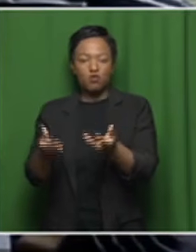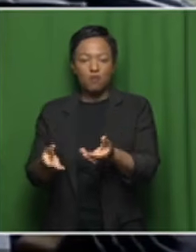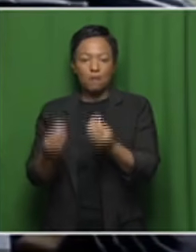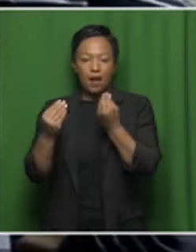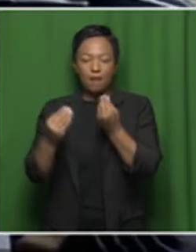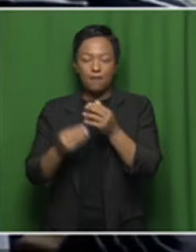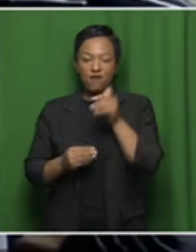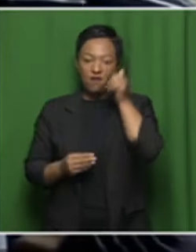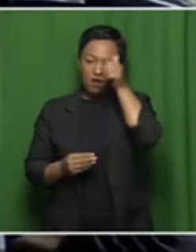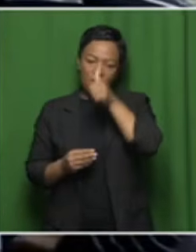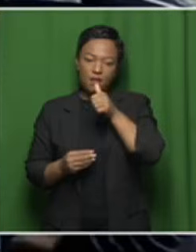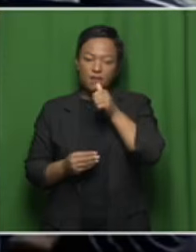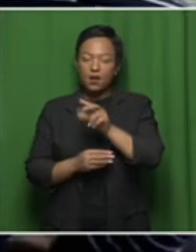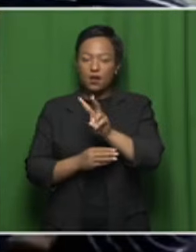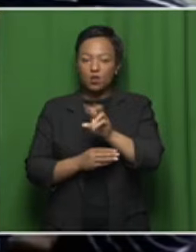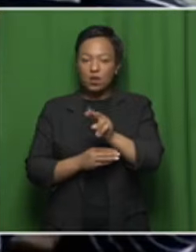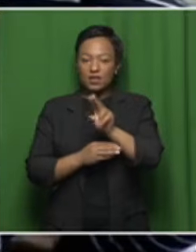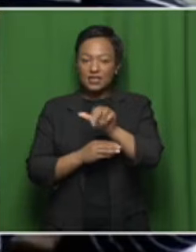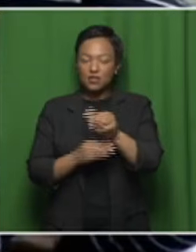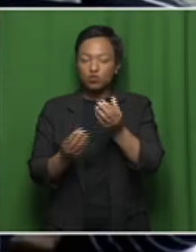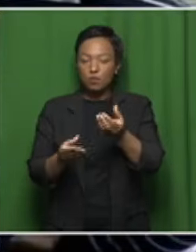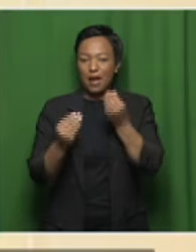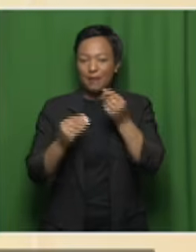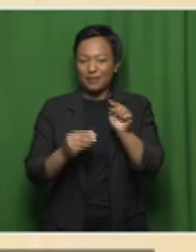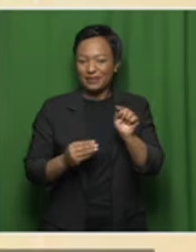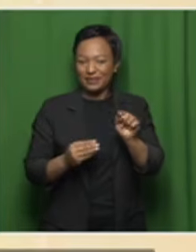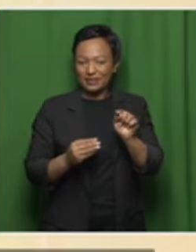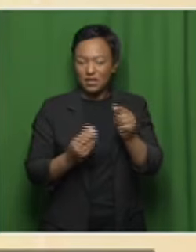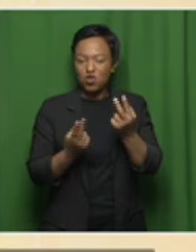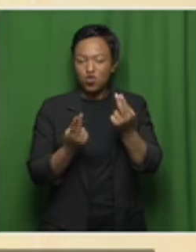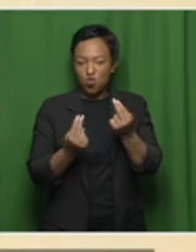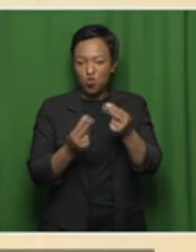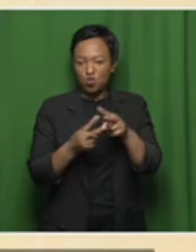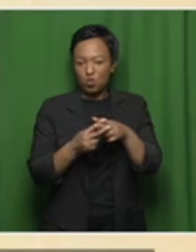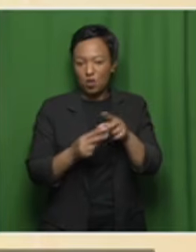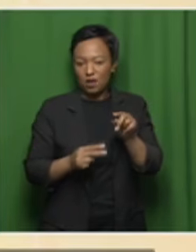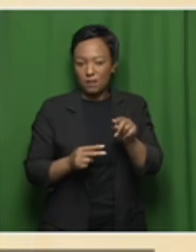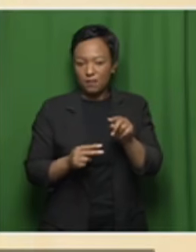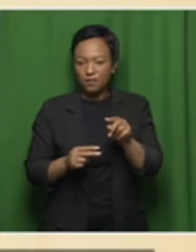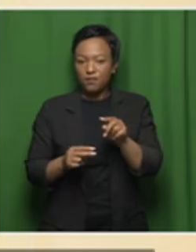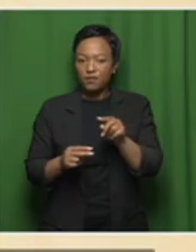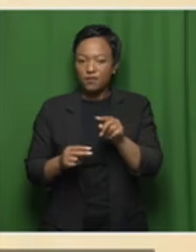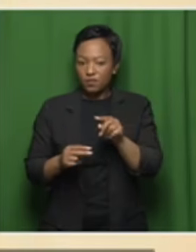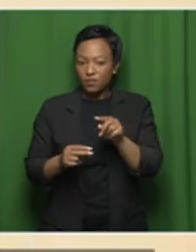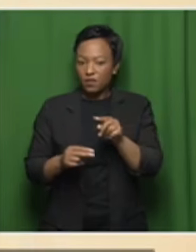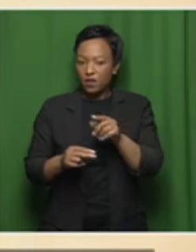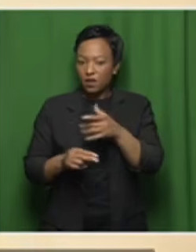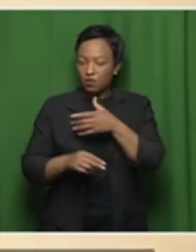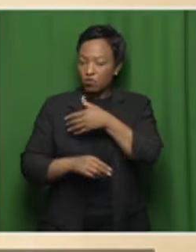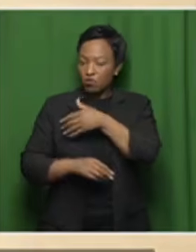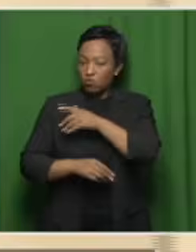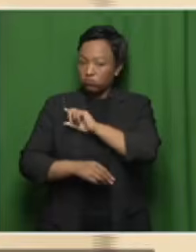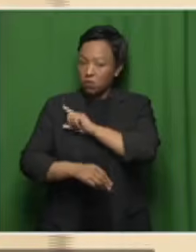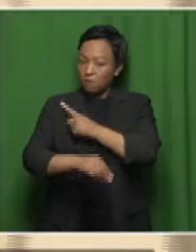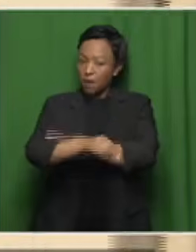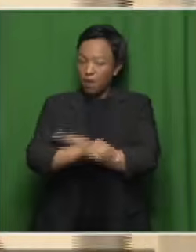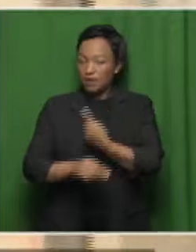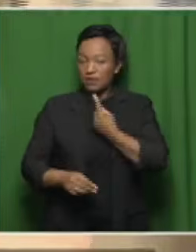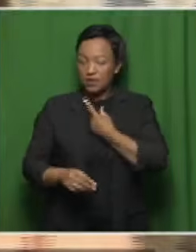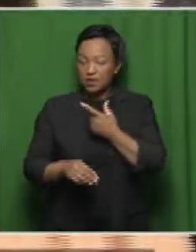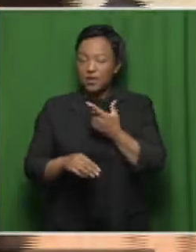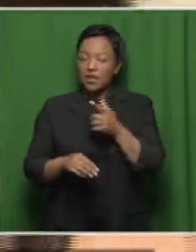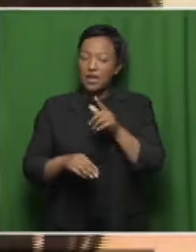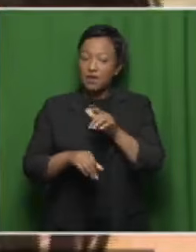April 2026 Lenacapavir rollout. To empower herself and her peers with HIV prevention